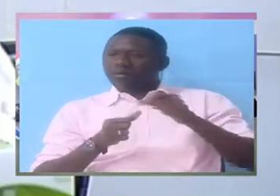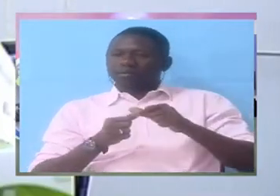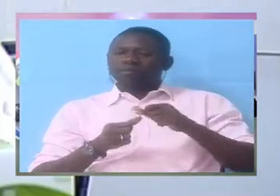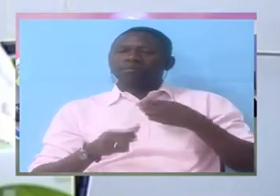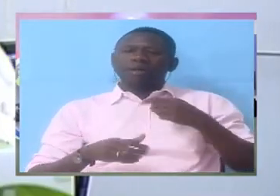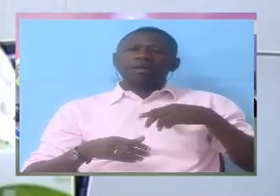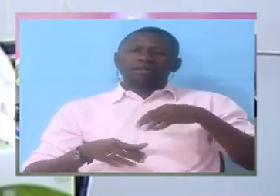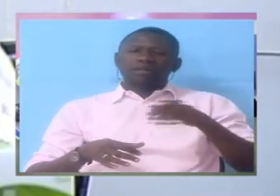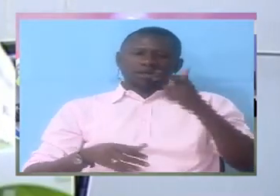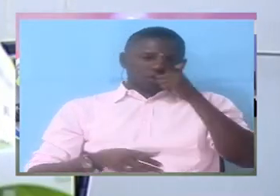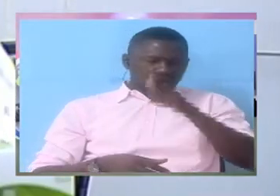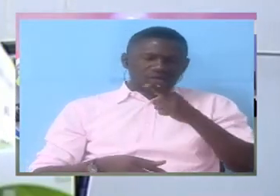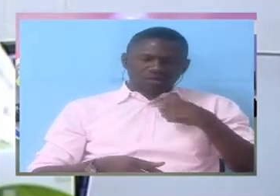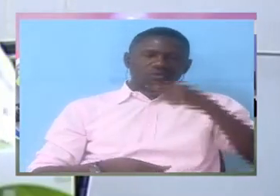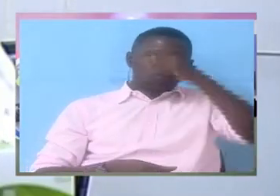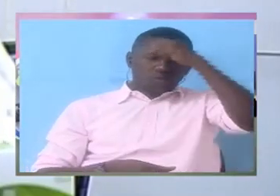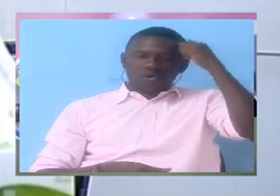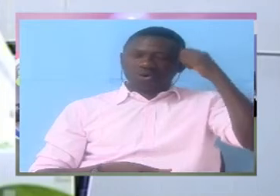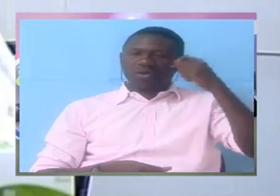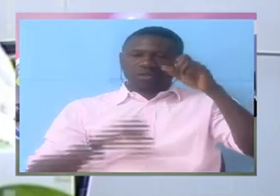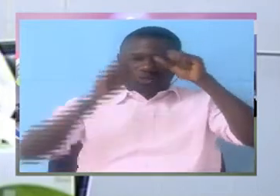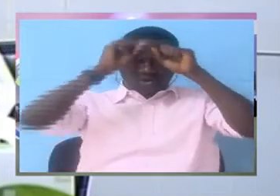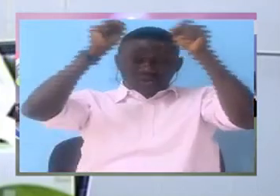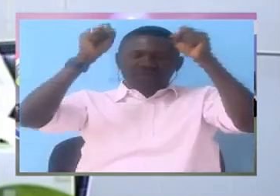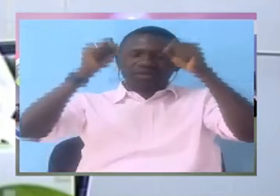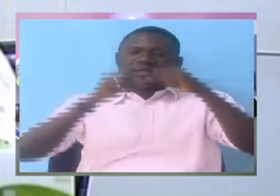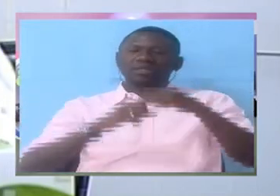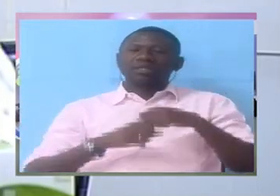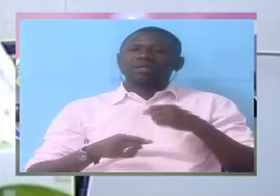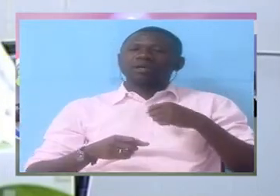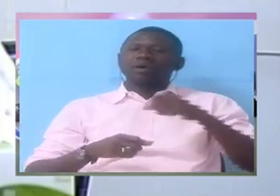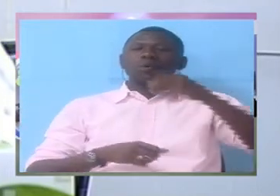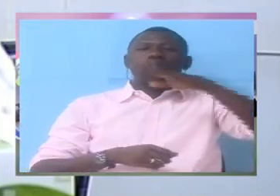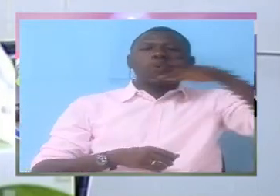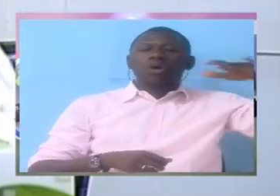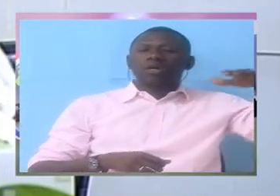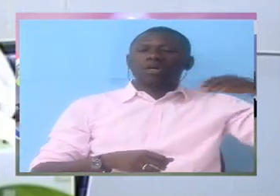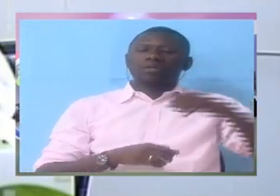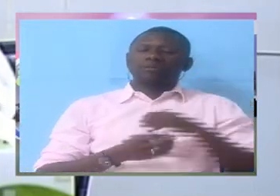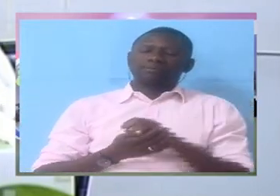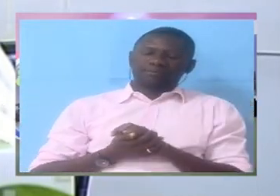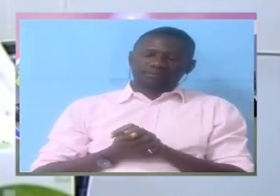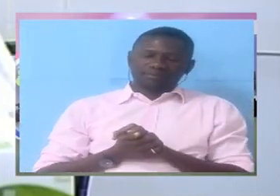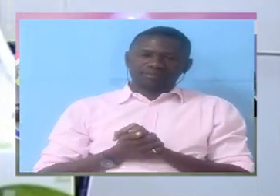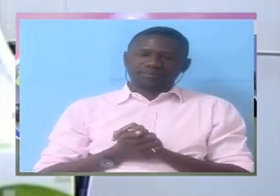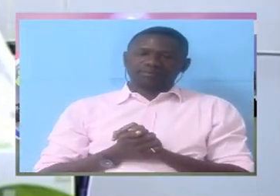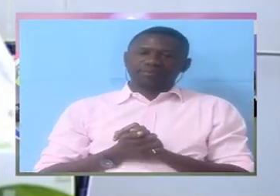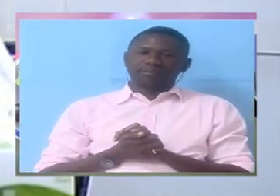by the Department of Water Resources. Department of Water Resources.